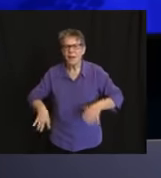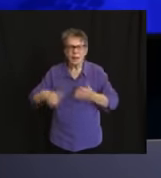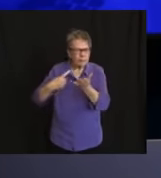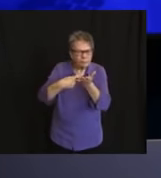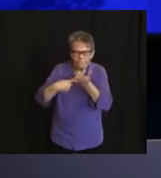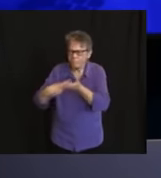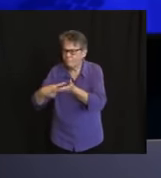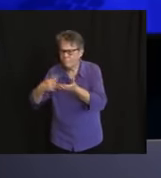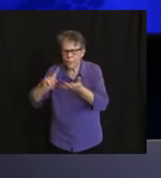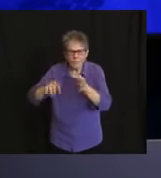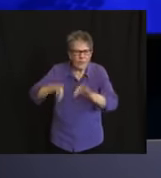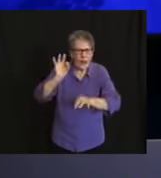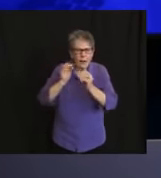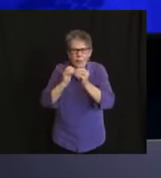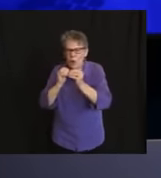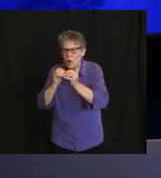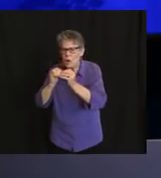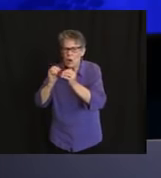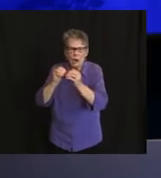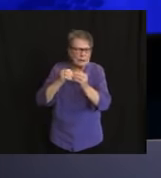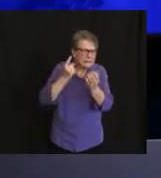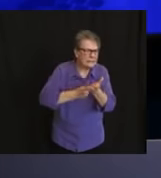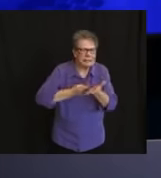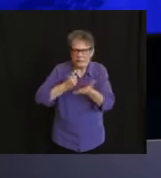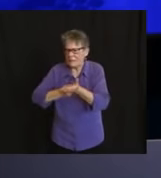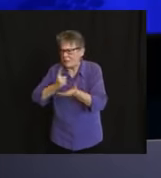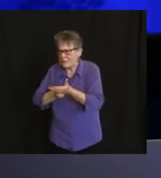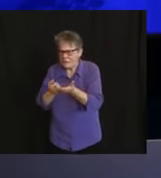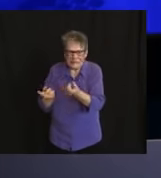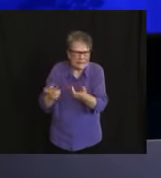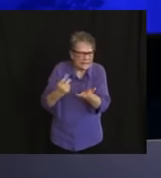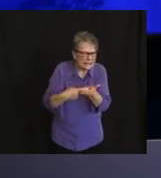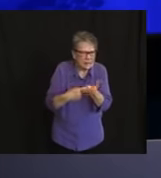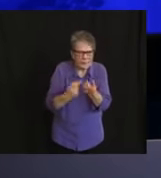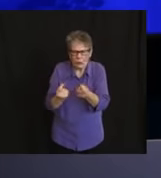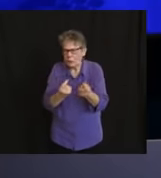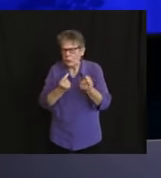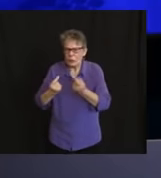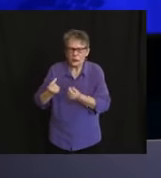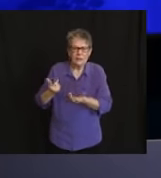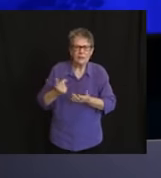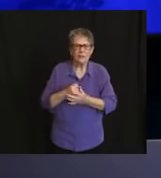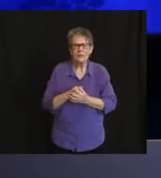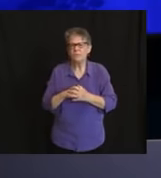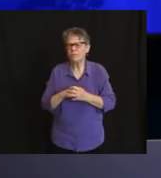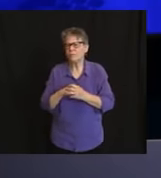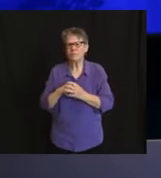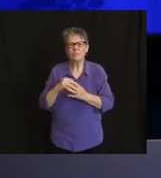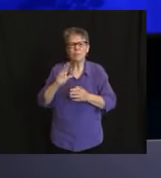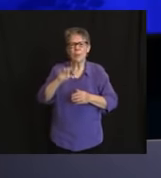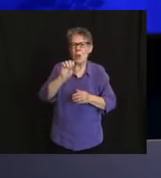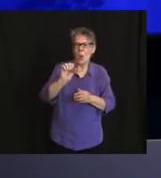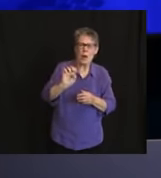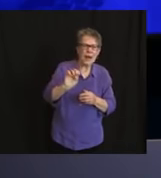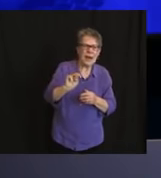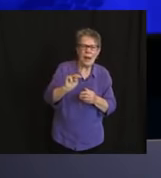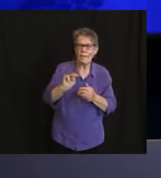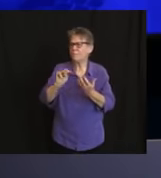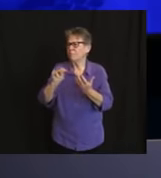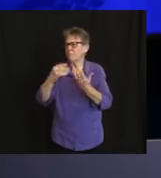hours, they always open up their emails and see another request coming from state OEM on behalf of all of us to try